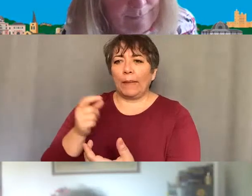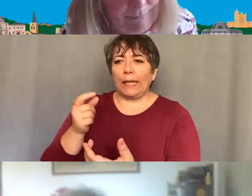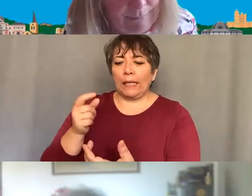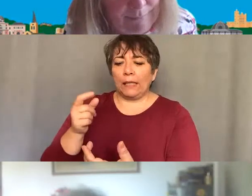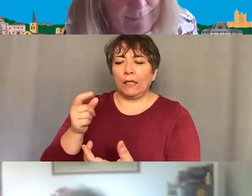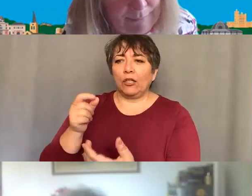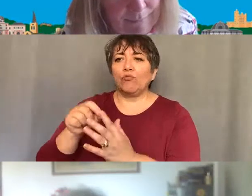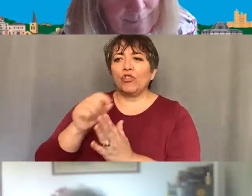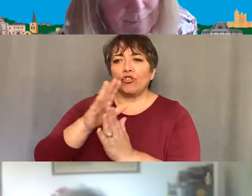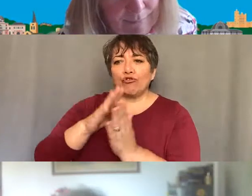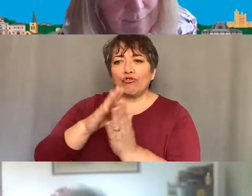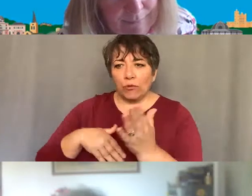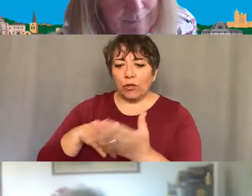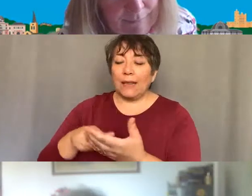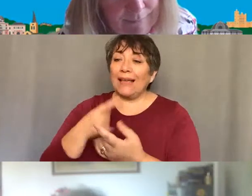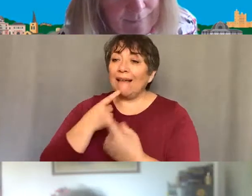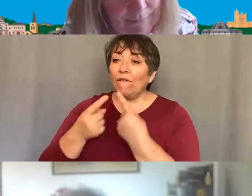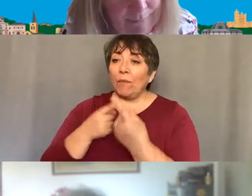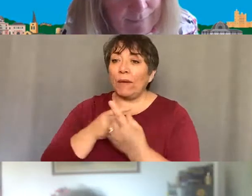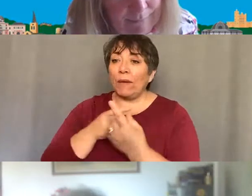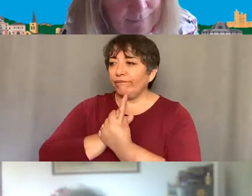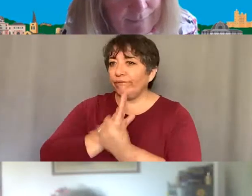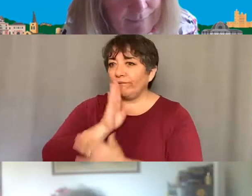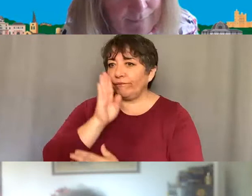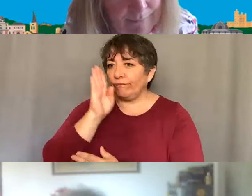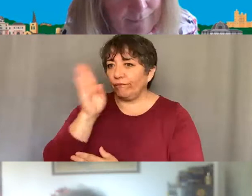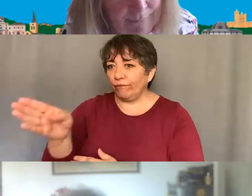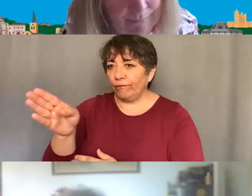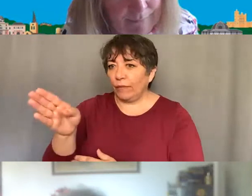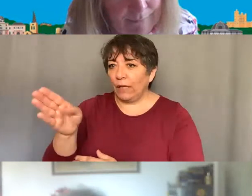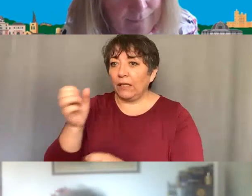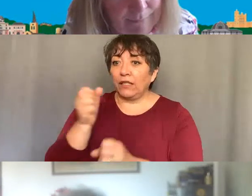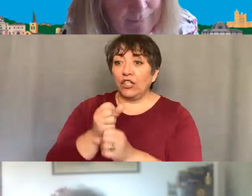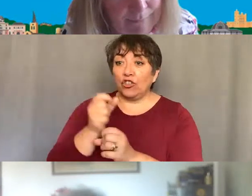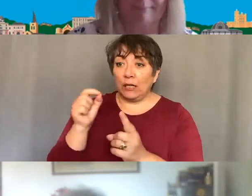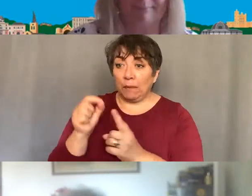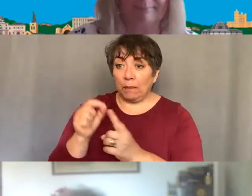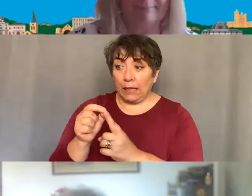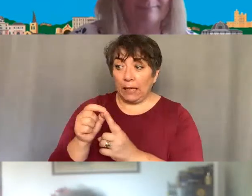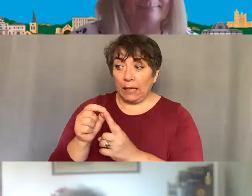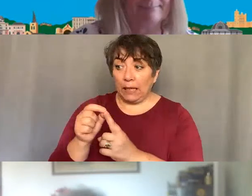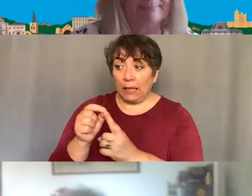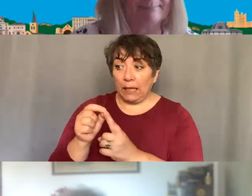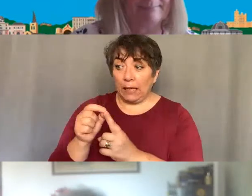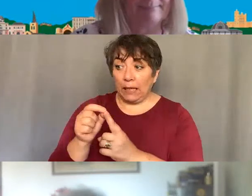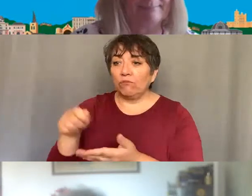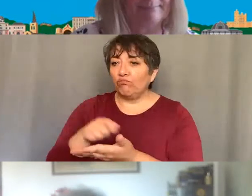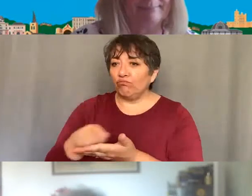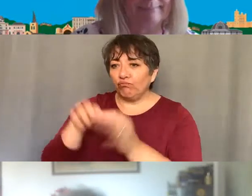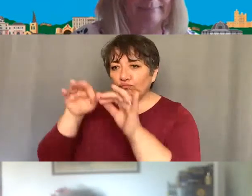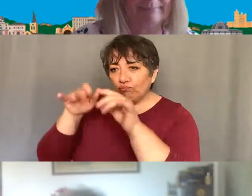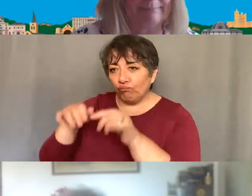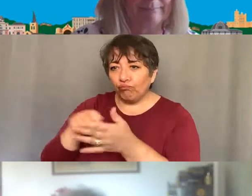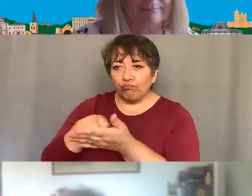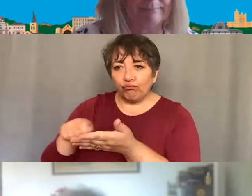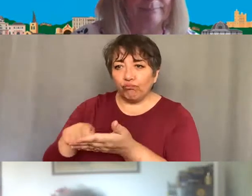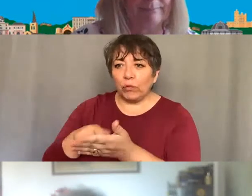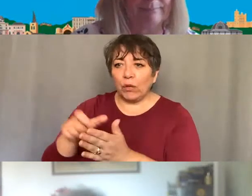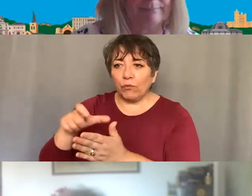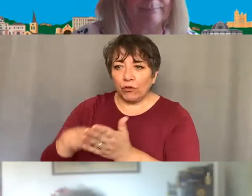GP surgery, and the GP surgery will process that. There are ways, and what we're trying to look at, and it's all about